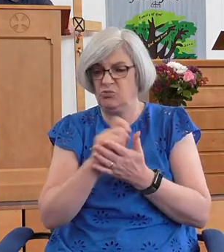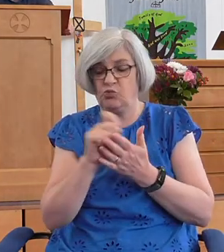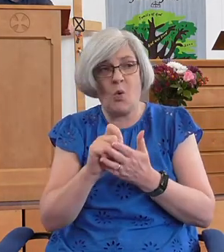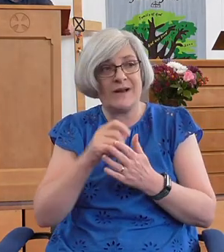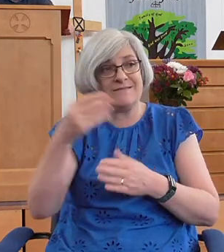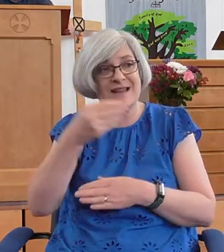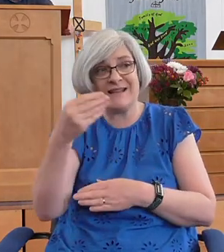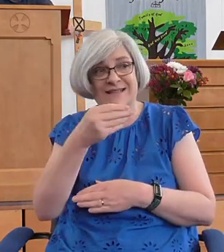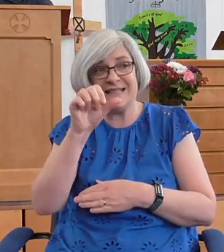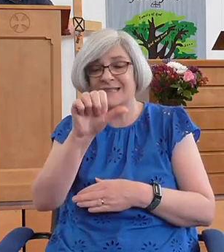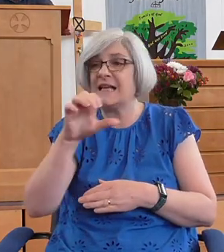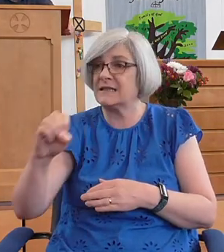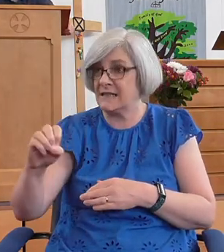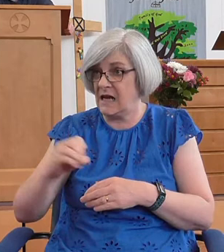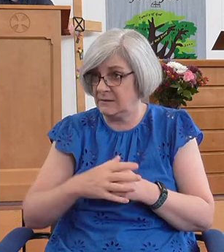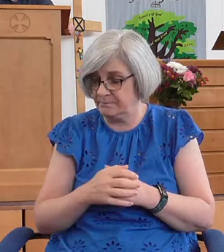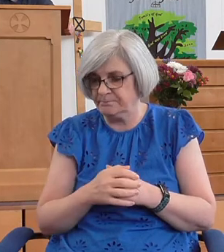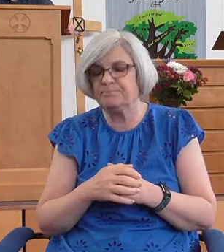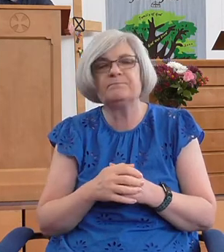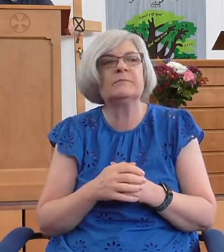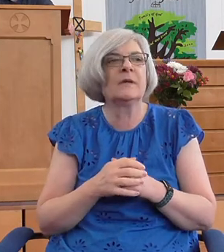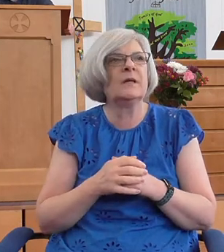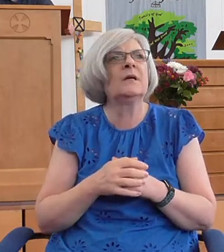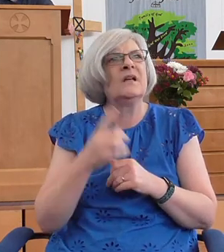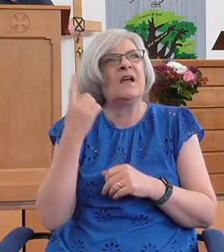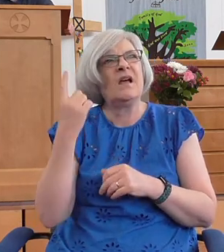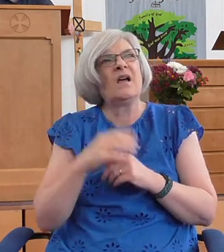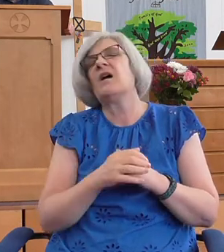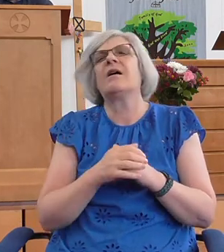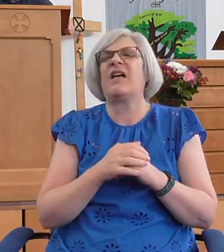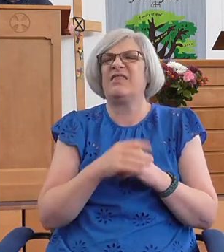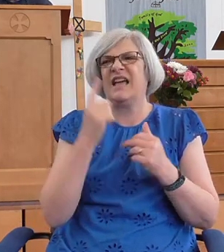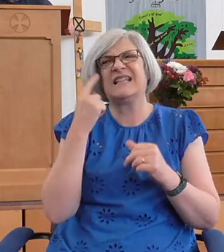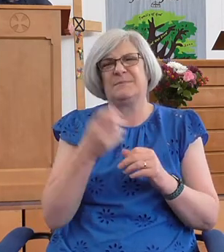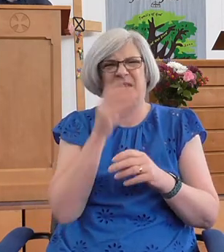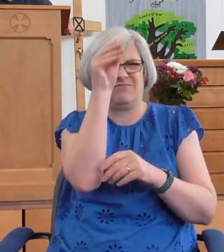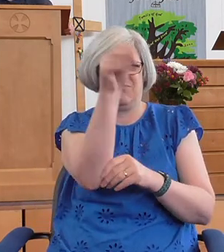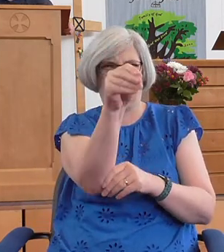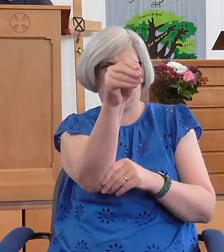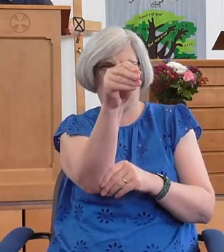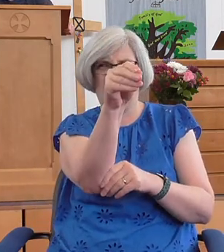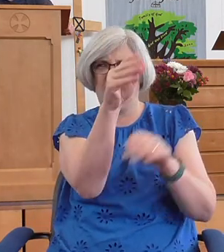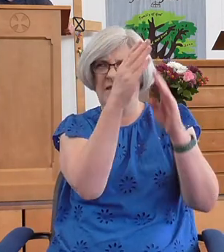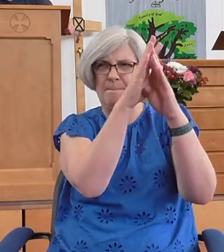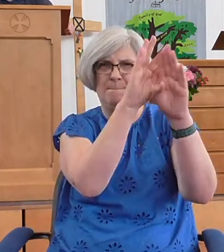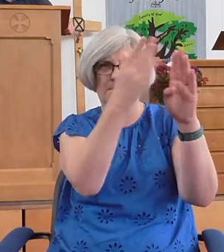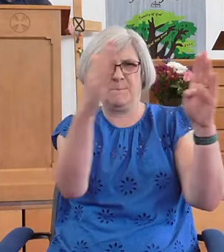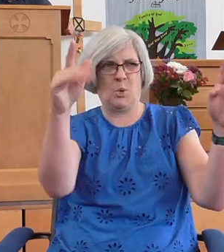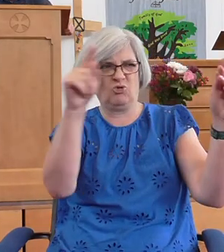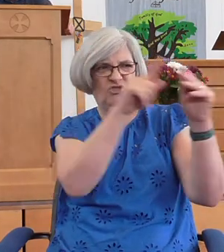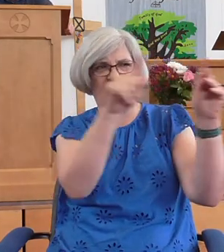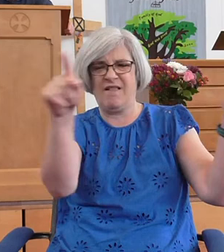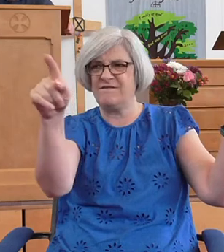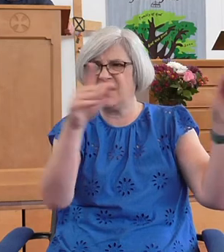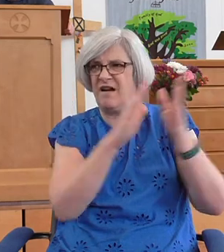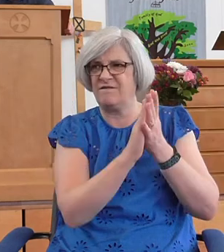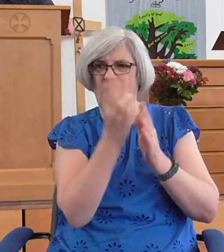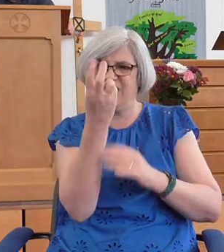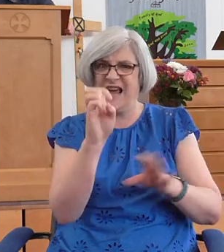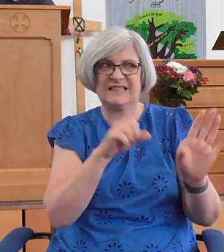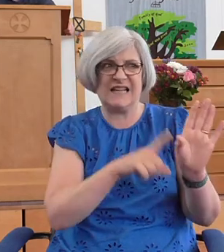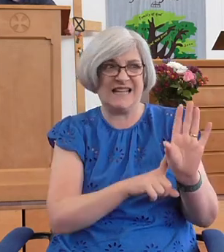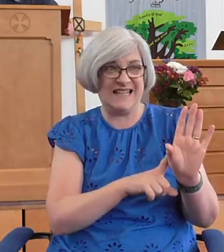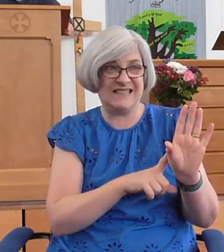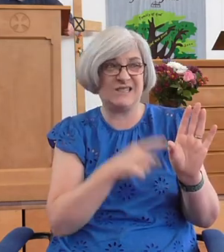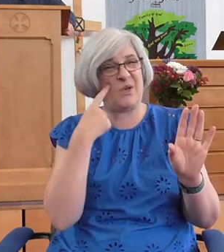1960. It's lain, I've got to confess, on my bookshelf unopened for the best part of 30 years. And I thought I'd